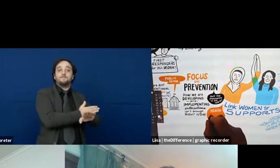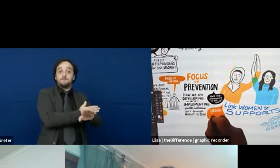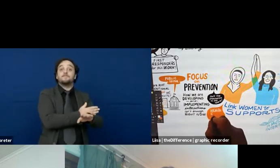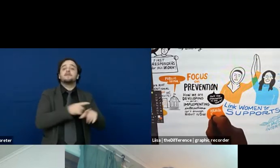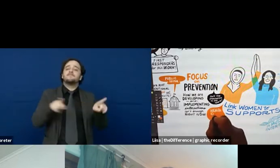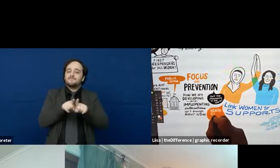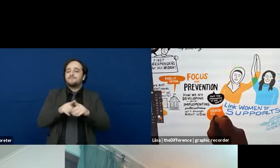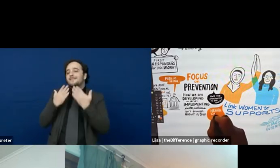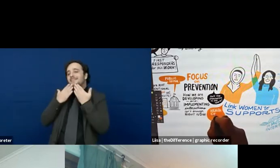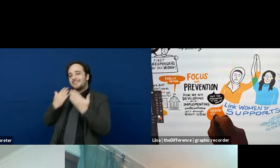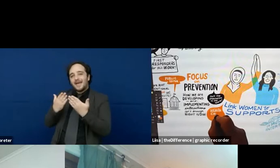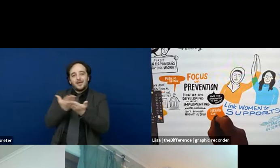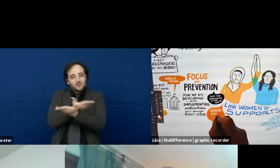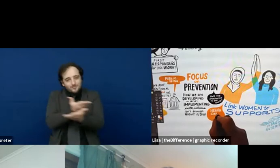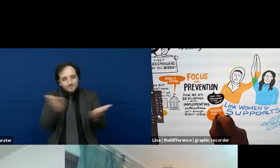systems, in order to